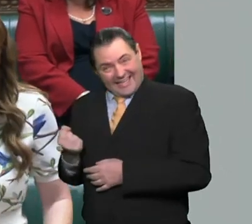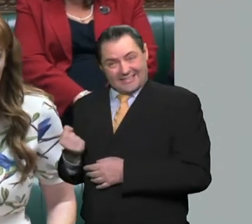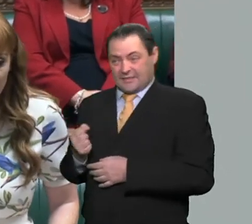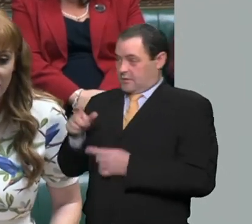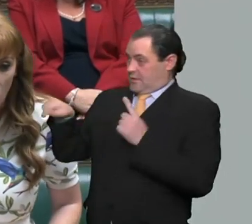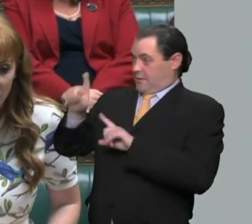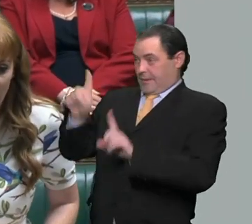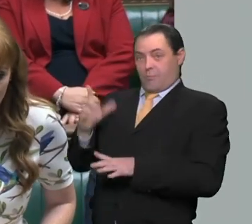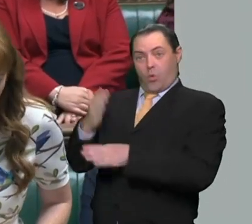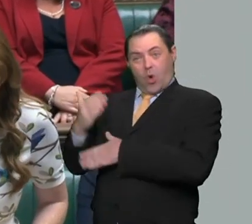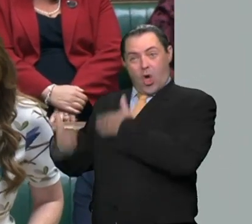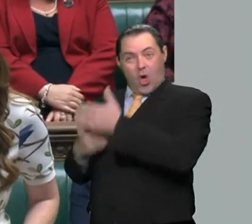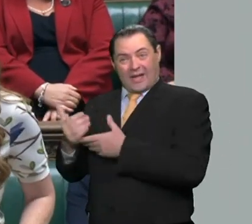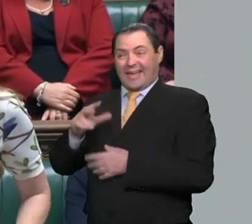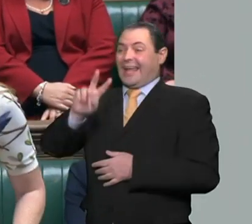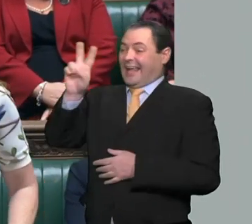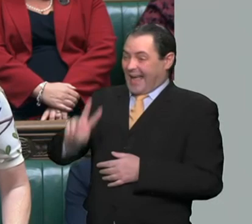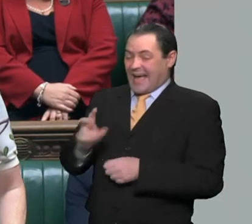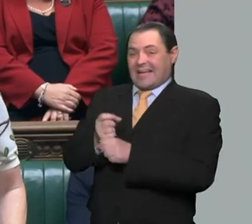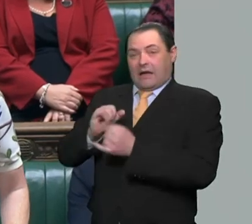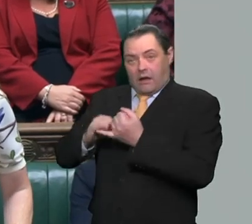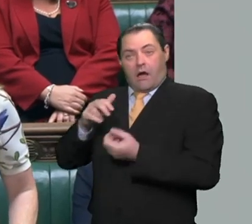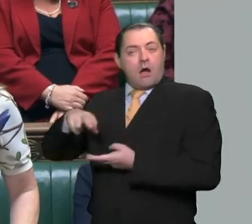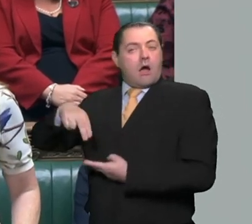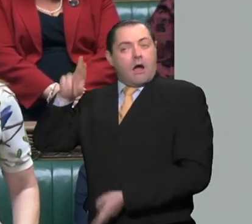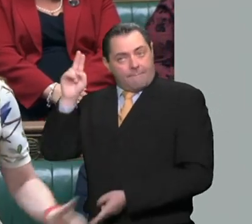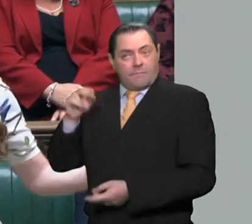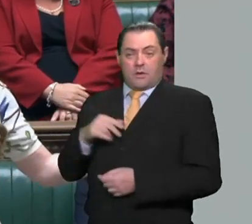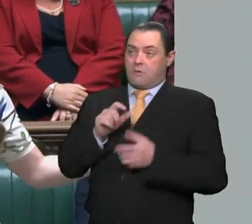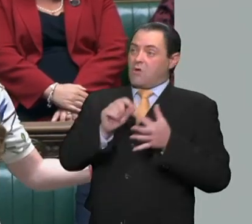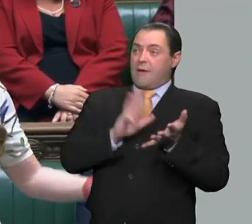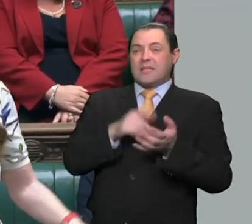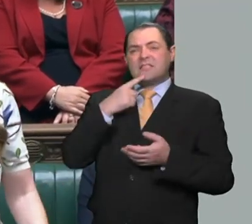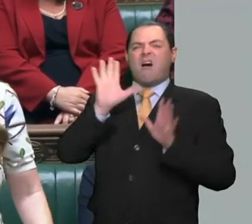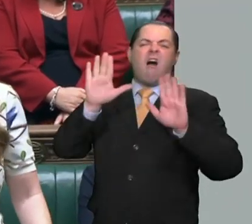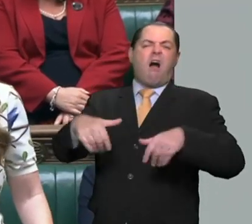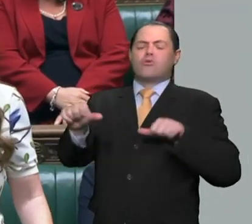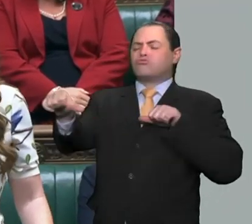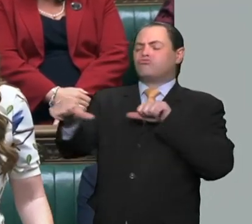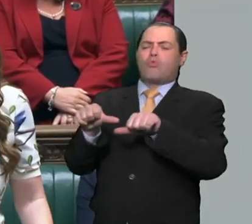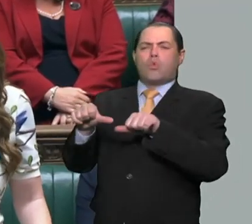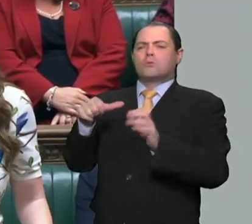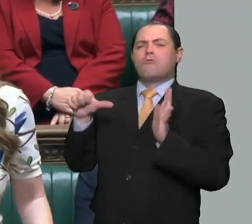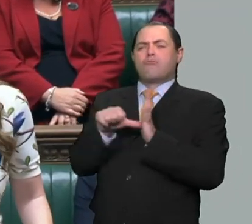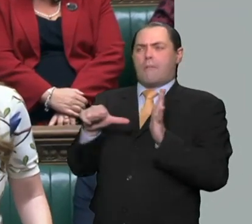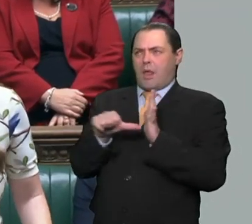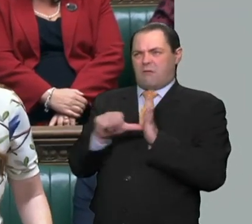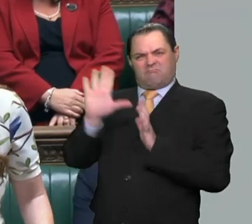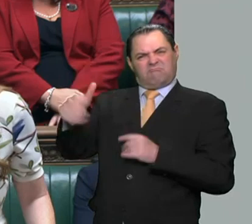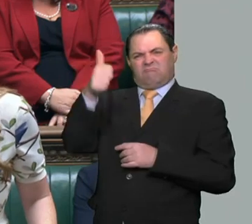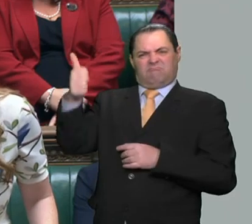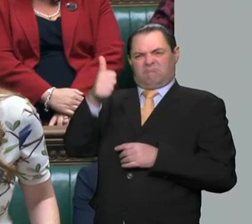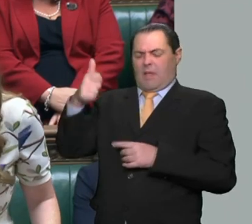people face soaring energy bills. The Prime Minister has said it's just a short-term problem and we'll leave it to